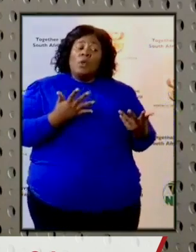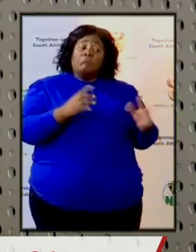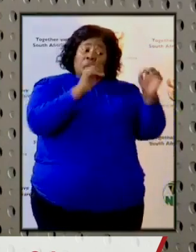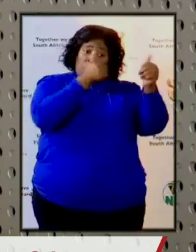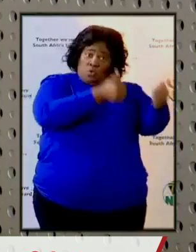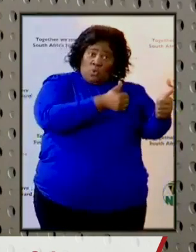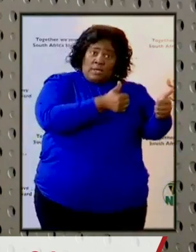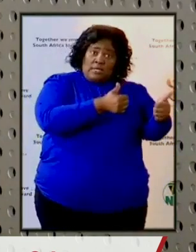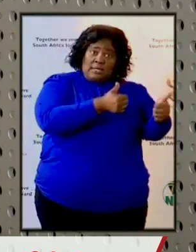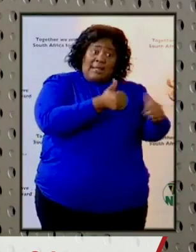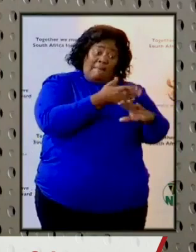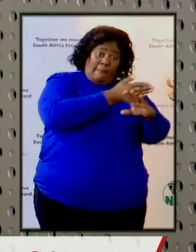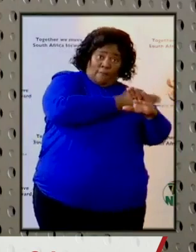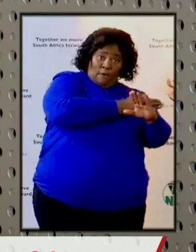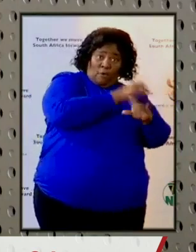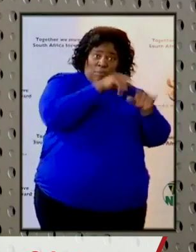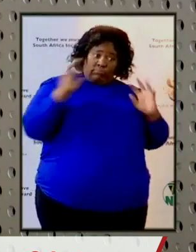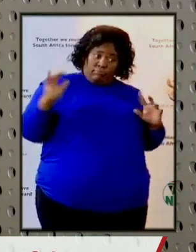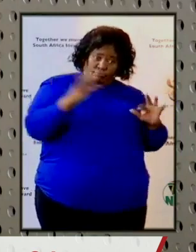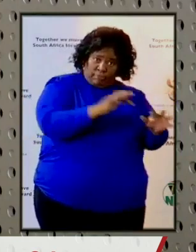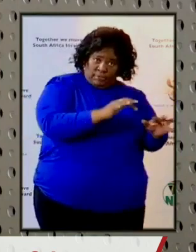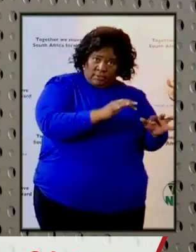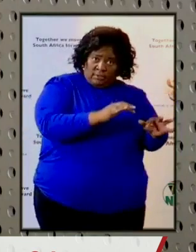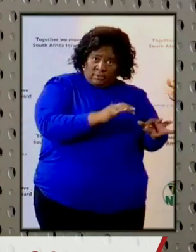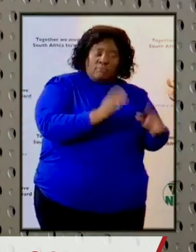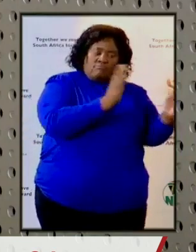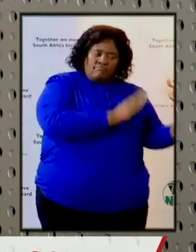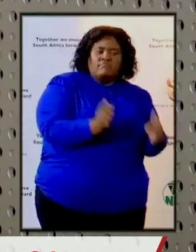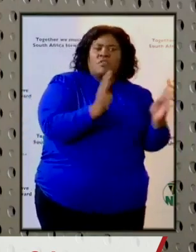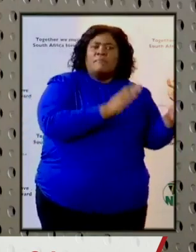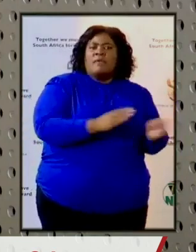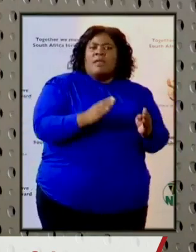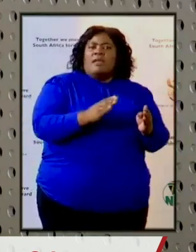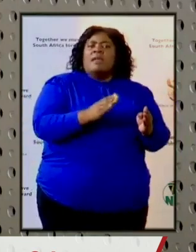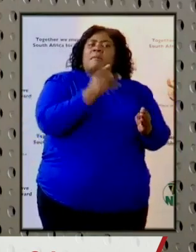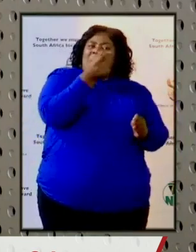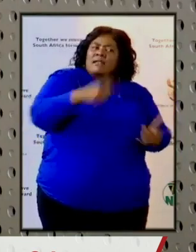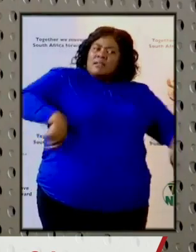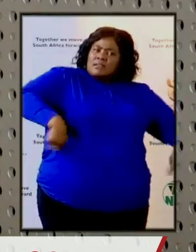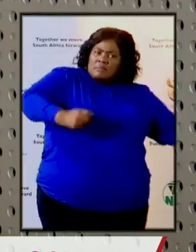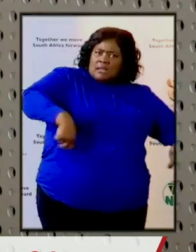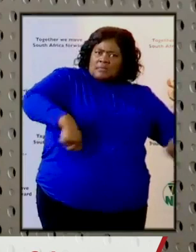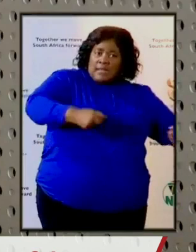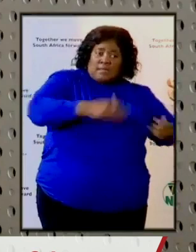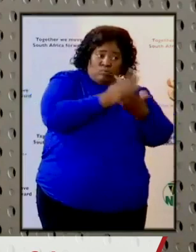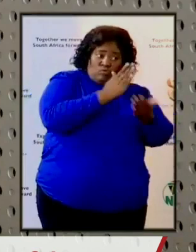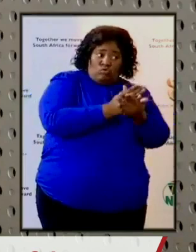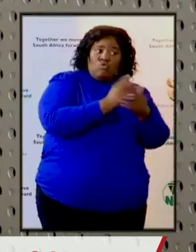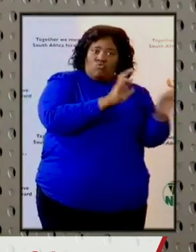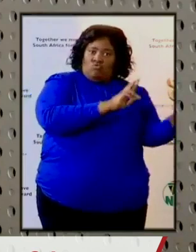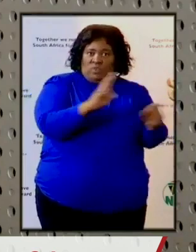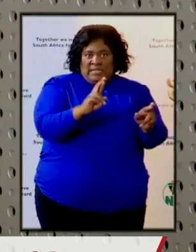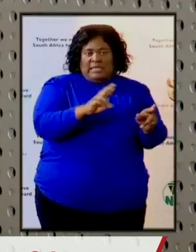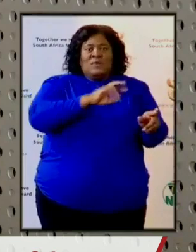properly, to spend a bit of money making sure that you are COVID-19 ready so that you can